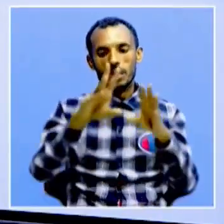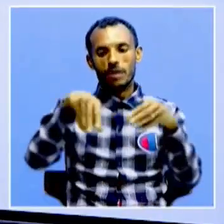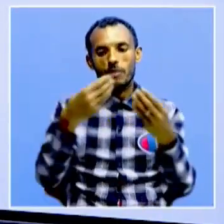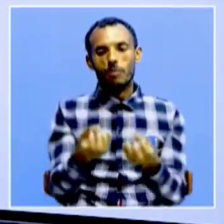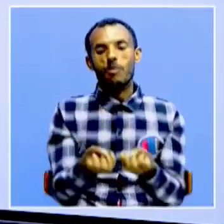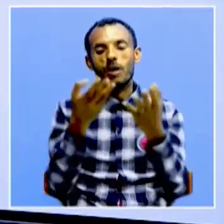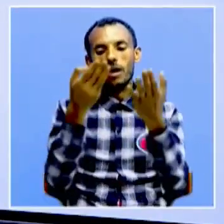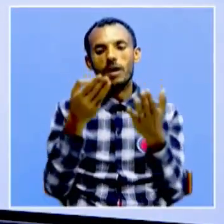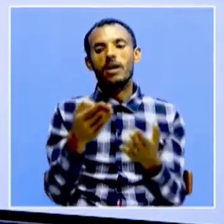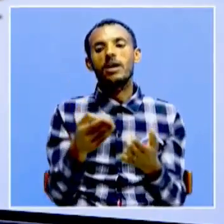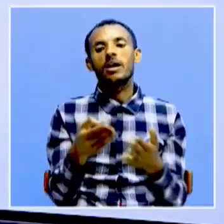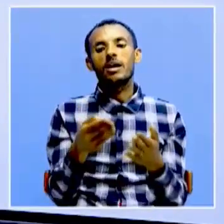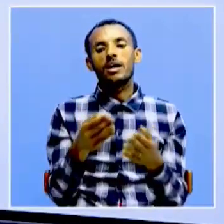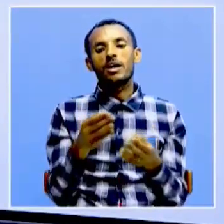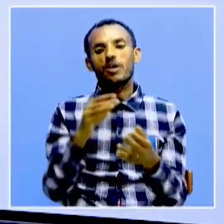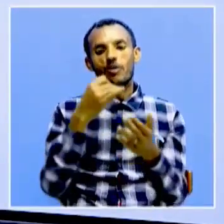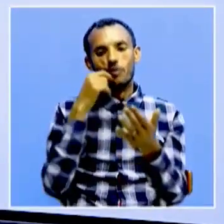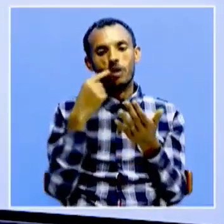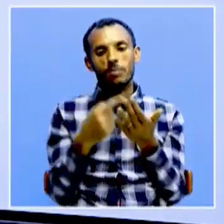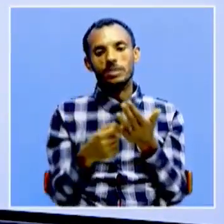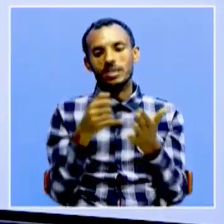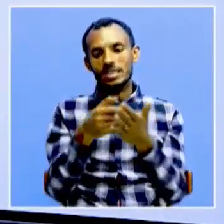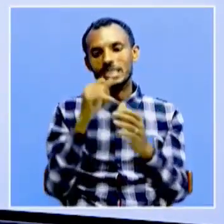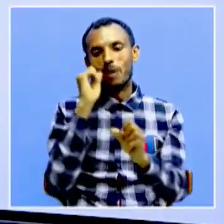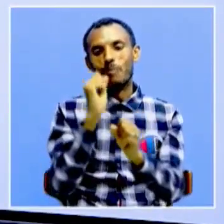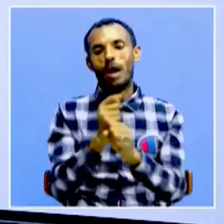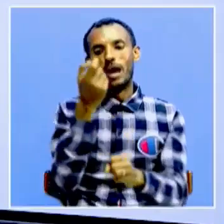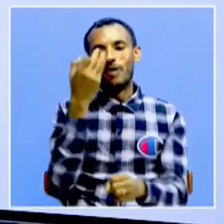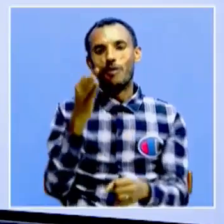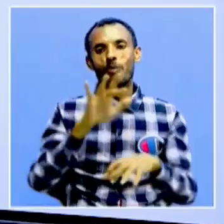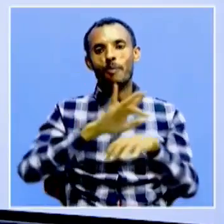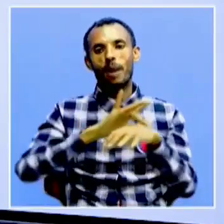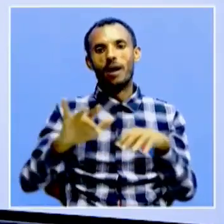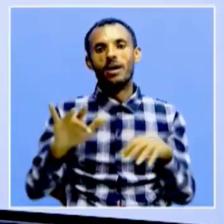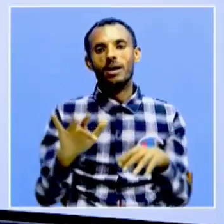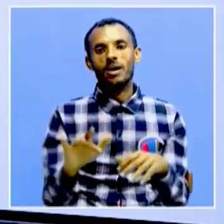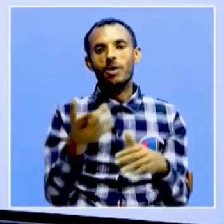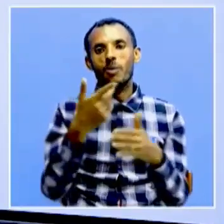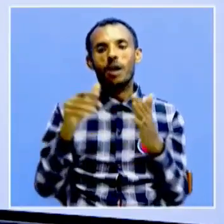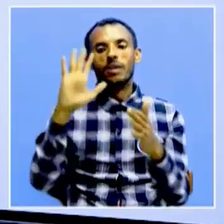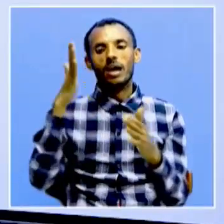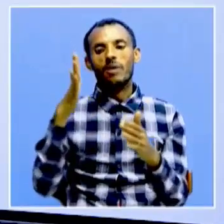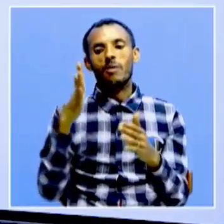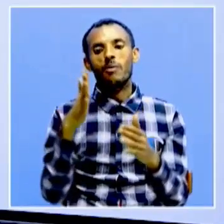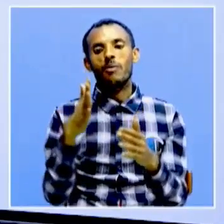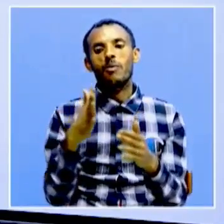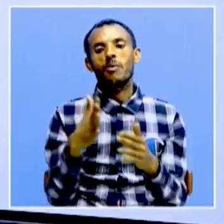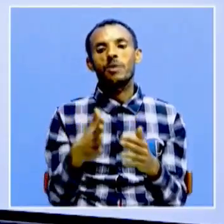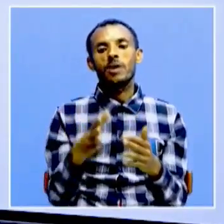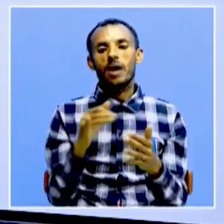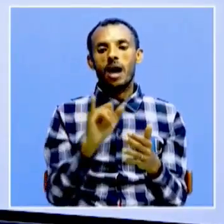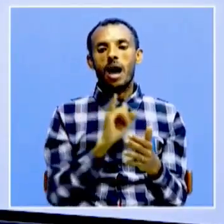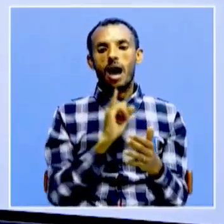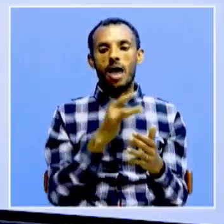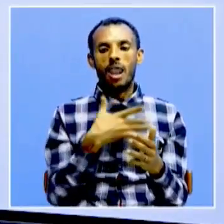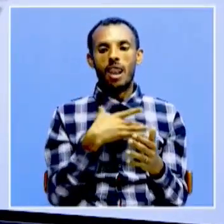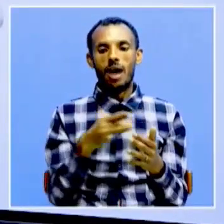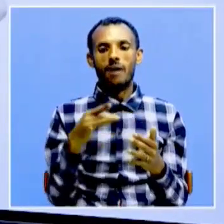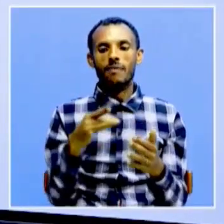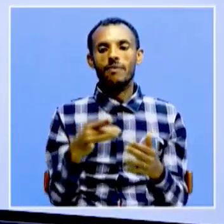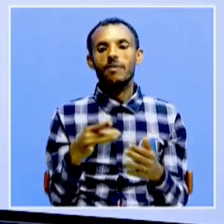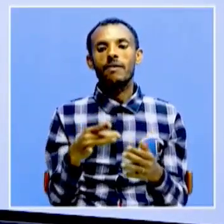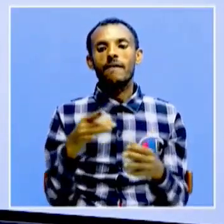is made of what? What kind of pizza do I like? For example, I love the vegetable pizzas,